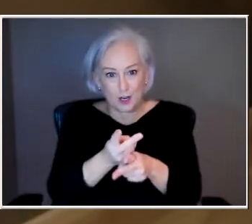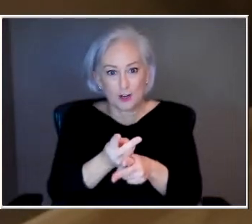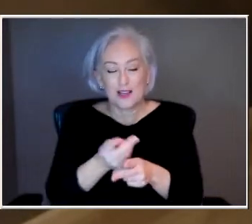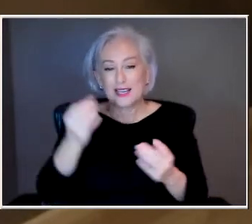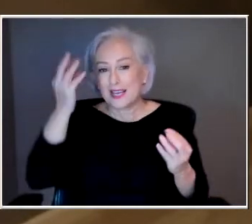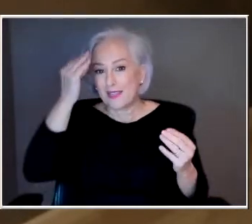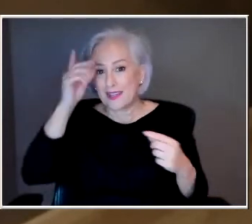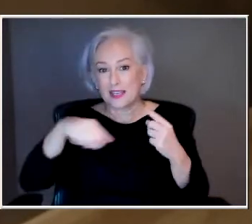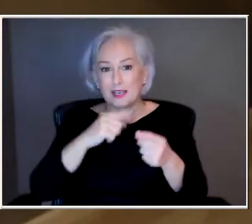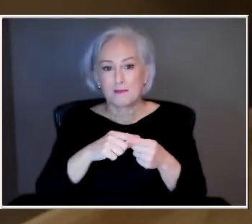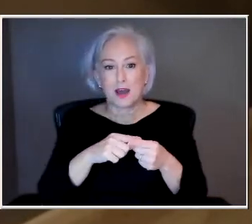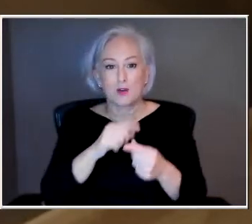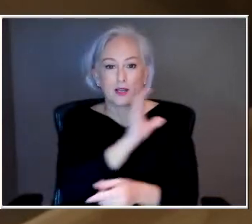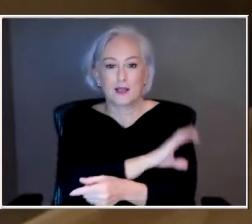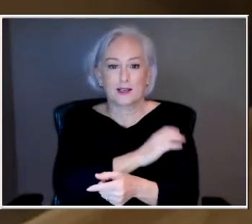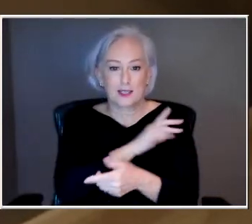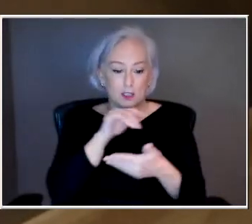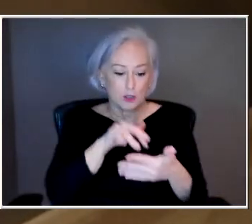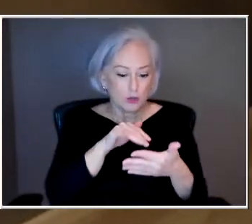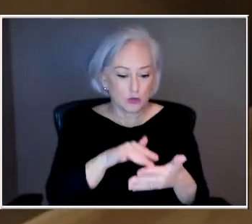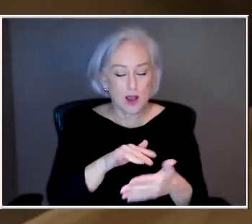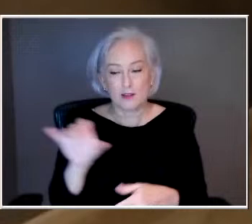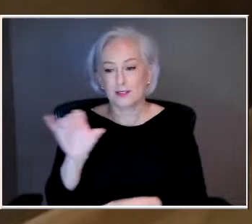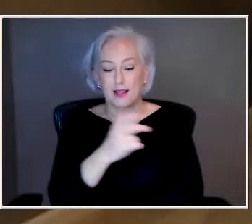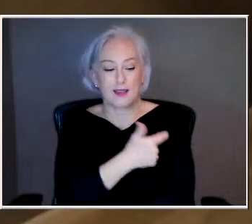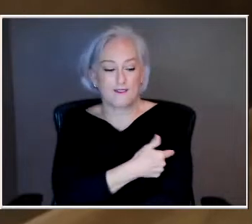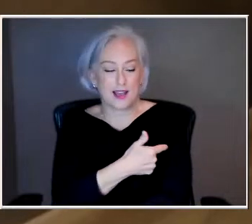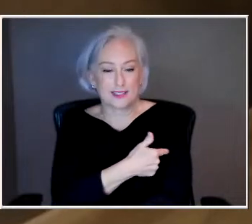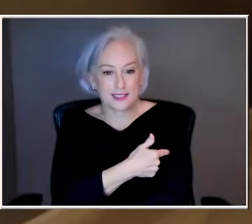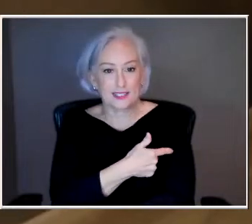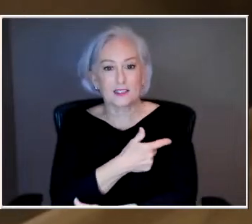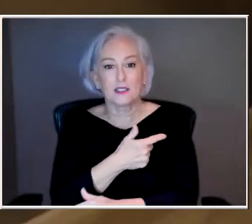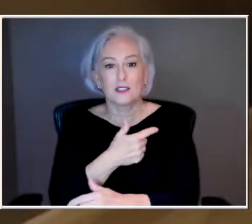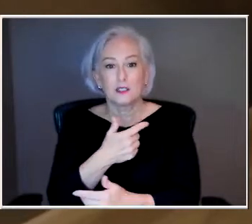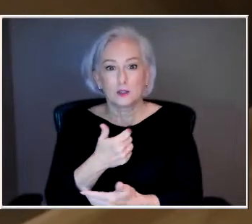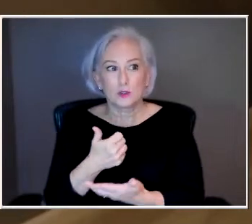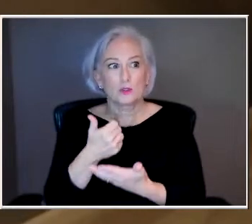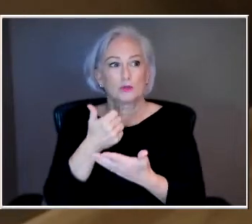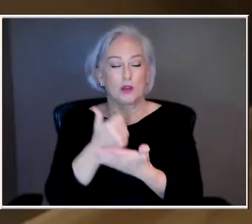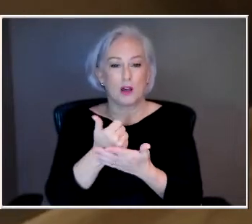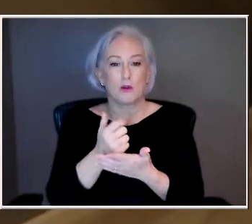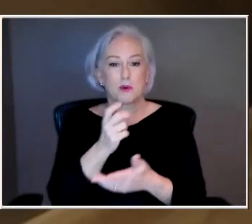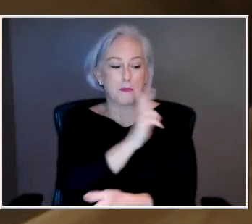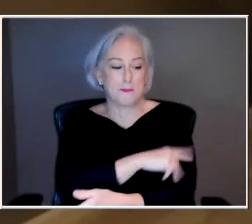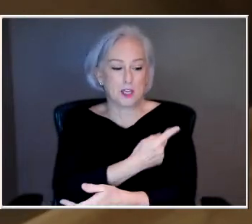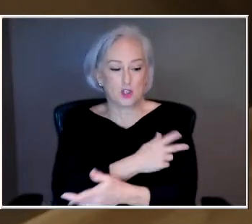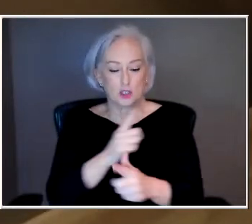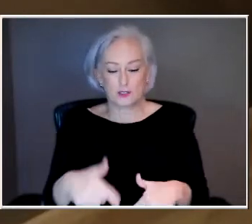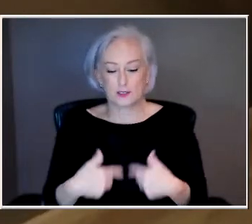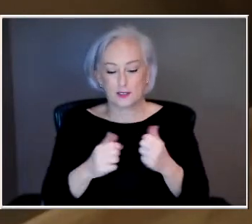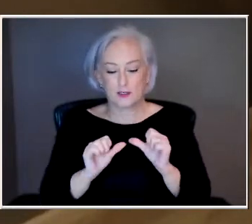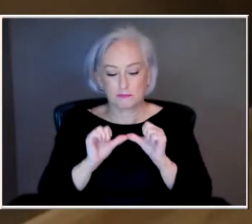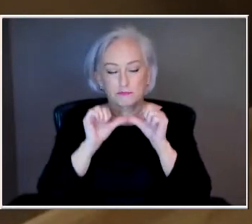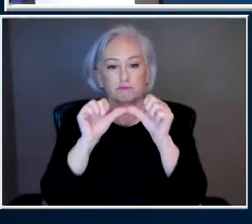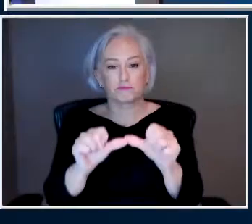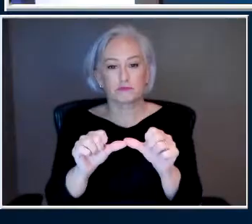the vaccines or other forms of clinical trials to ultimately make patients live longer and live better.